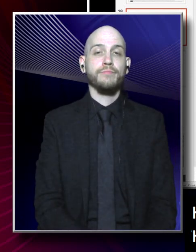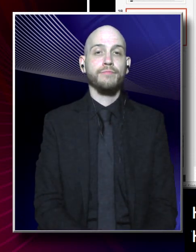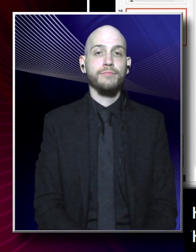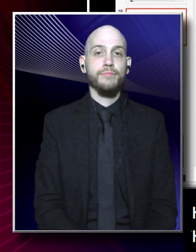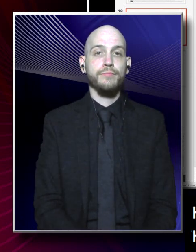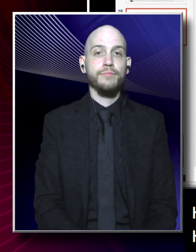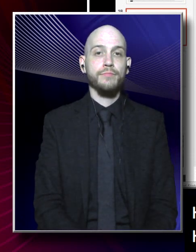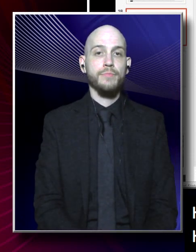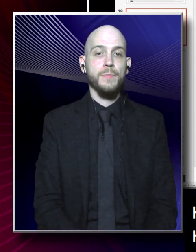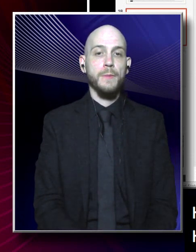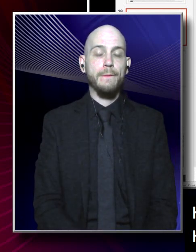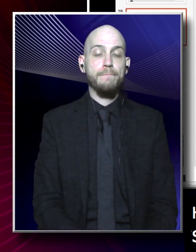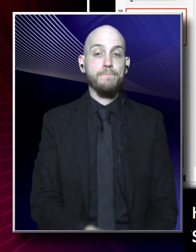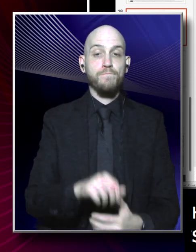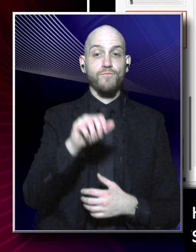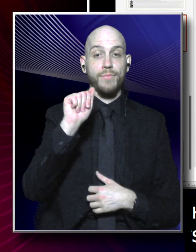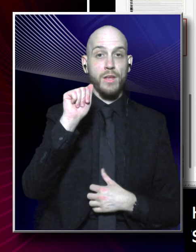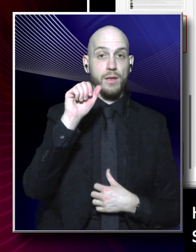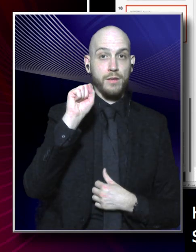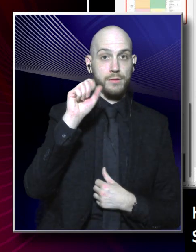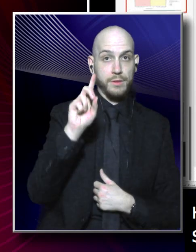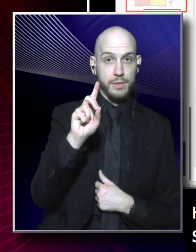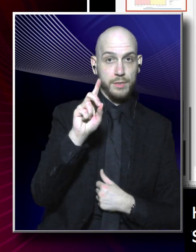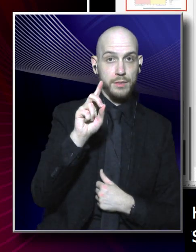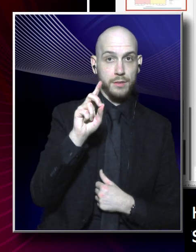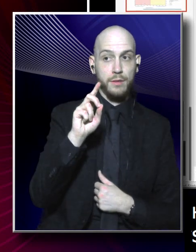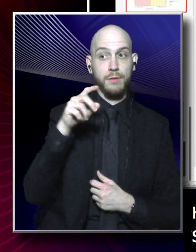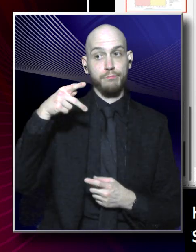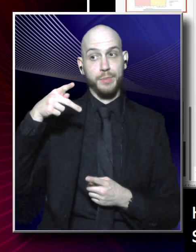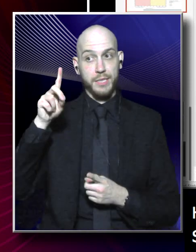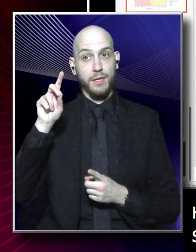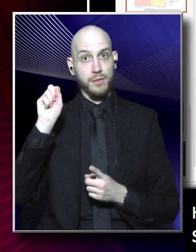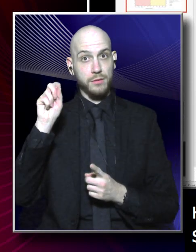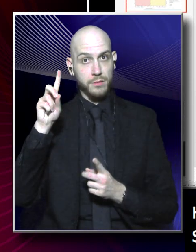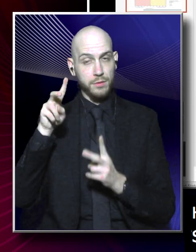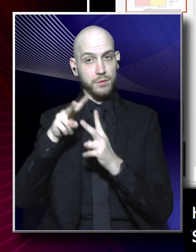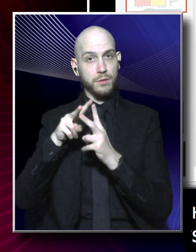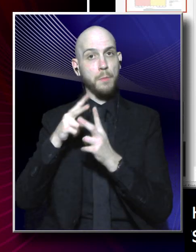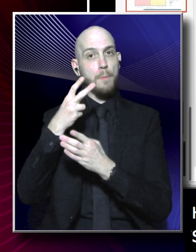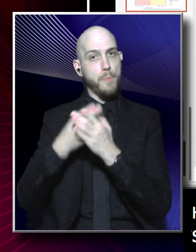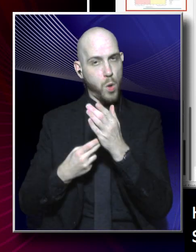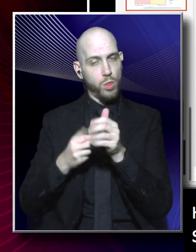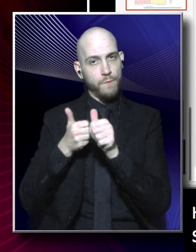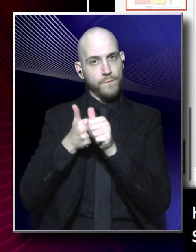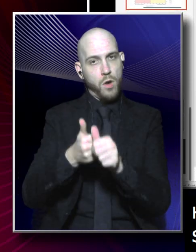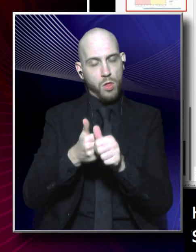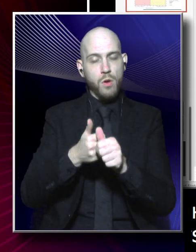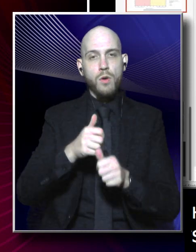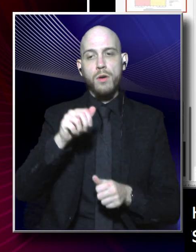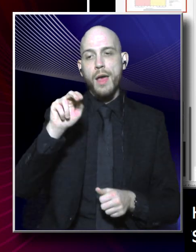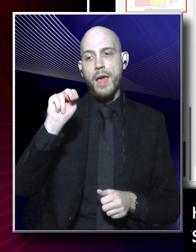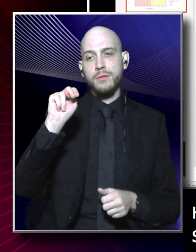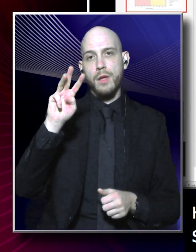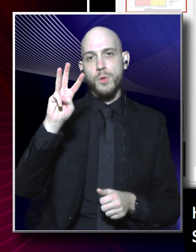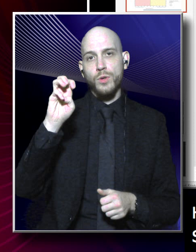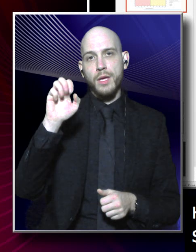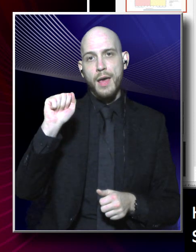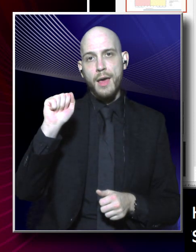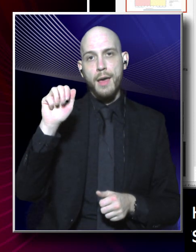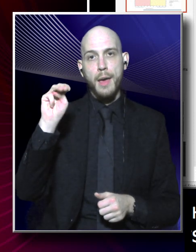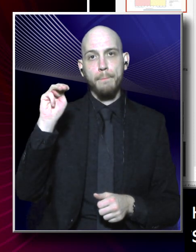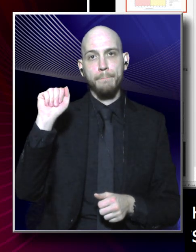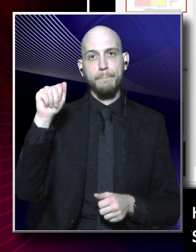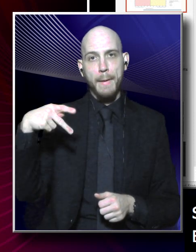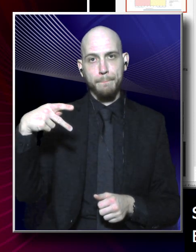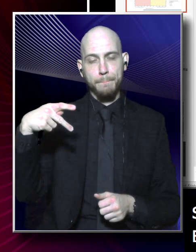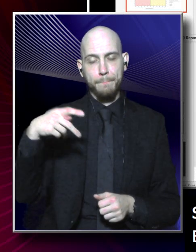ASD and PDSD use NWA's MAP, which is another benchmarking tool. What you see up